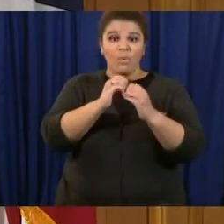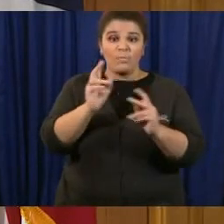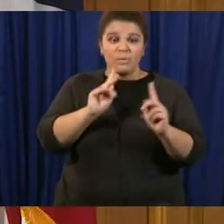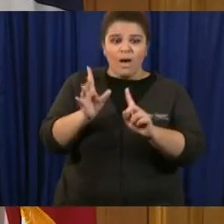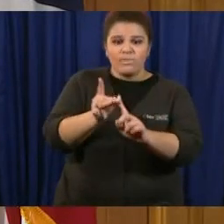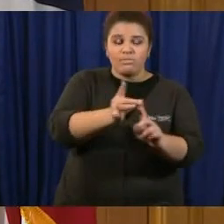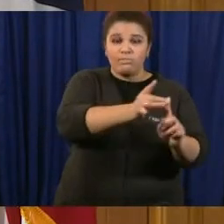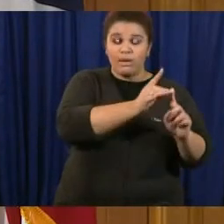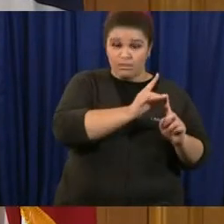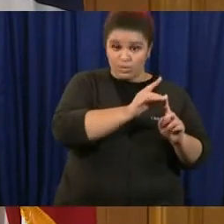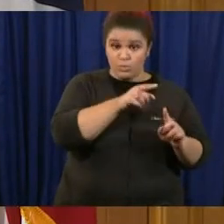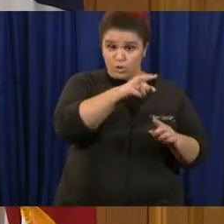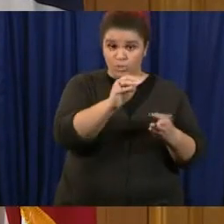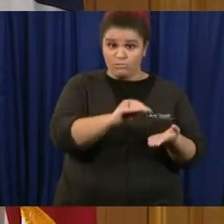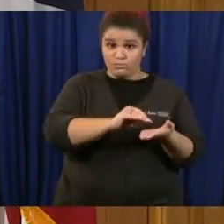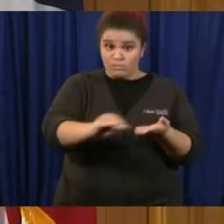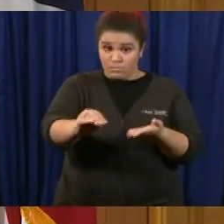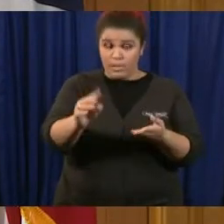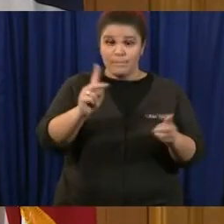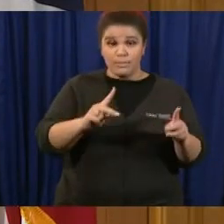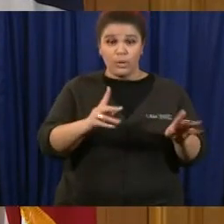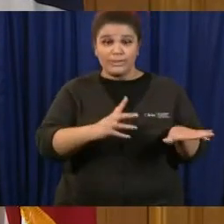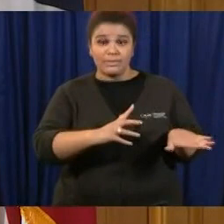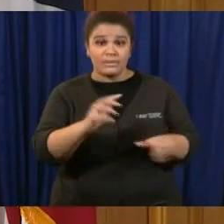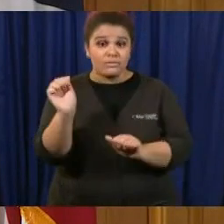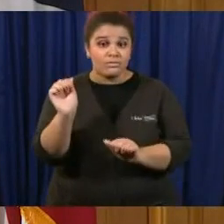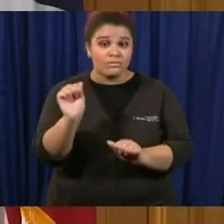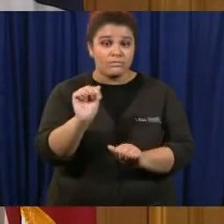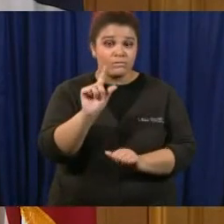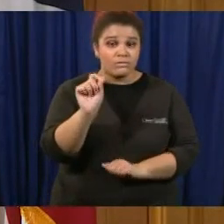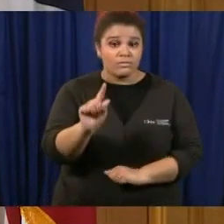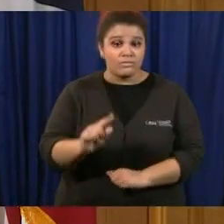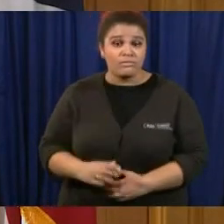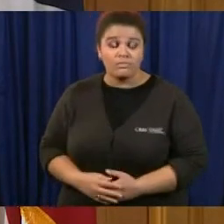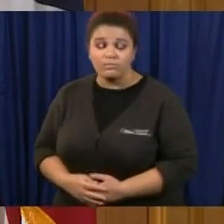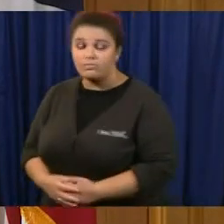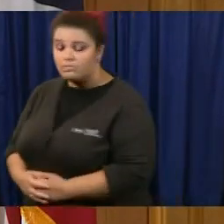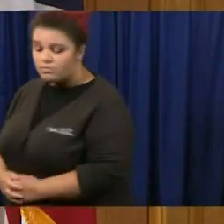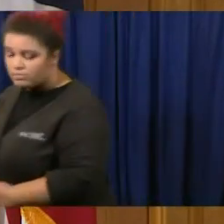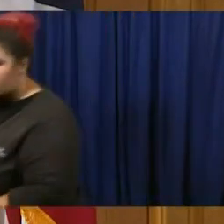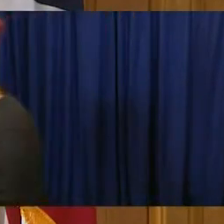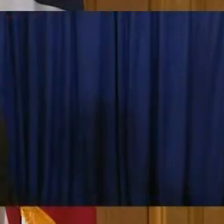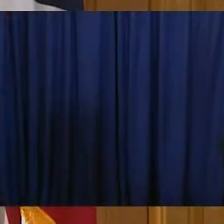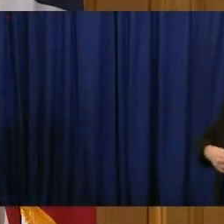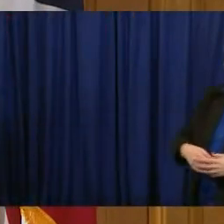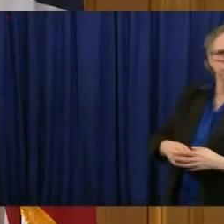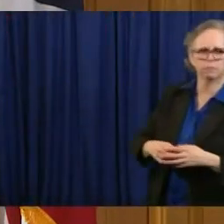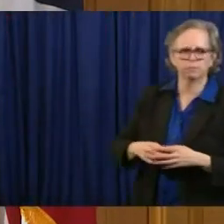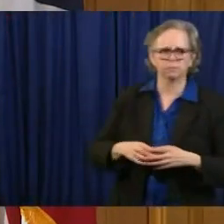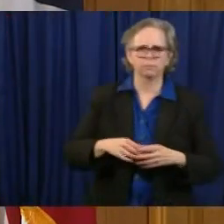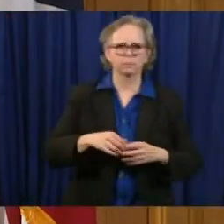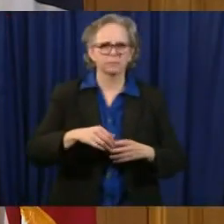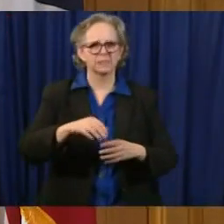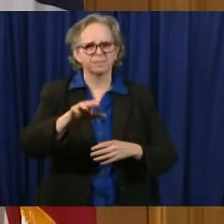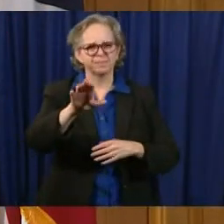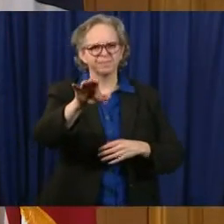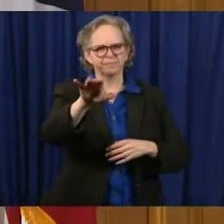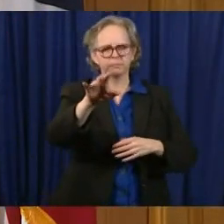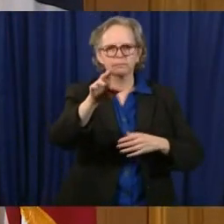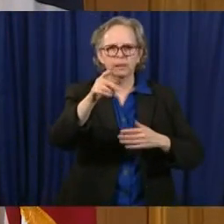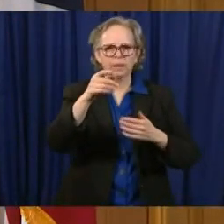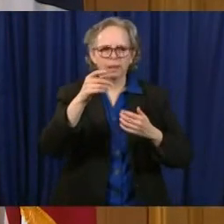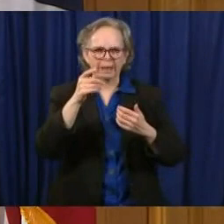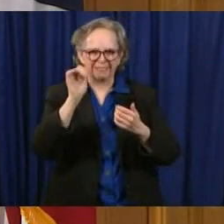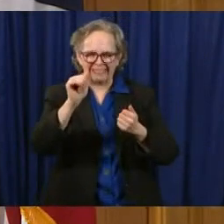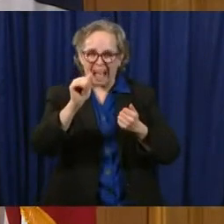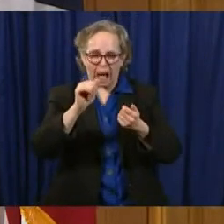Well, we're going to continue to look at the number of inmates to be released. As you know, the